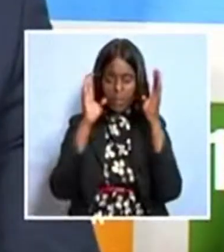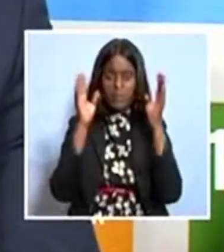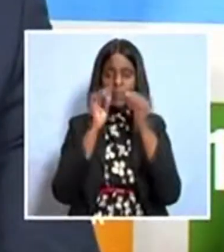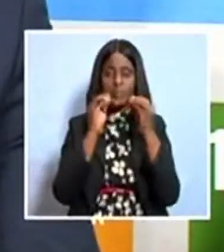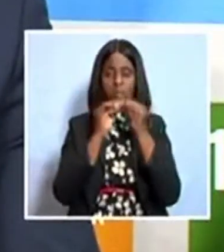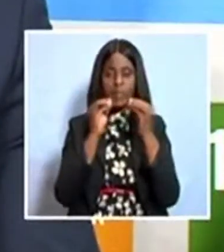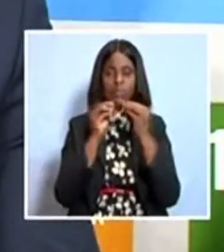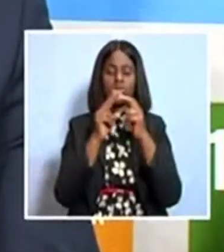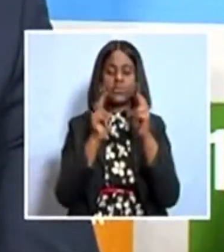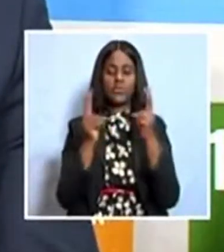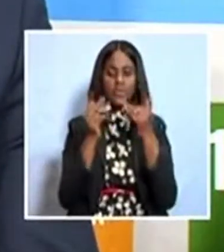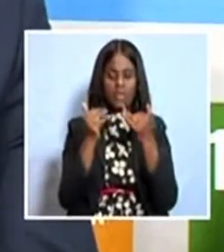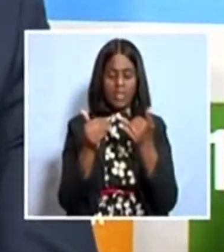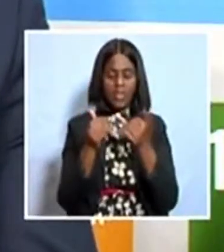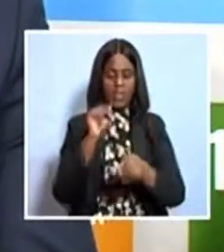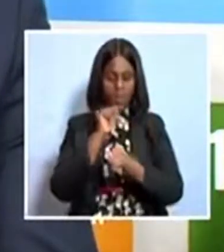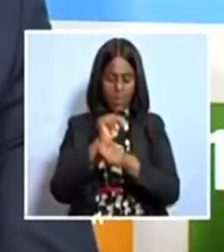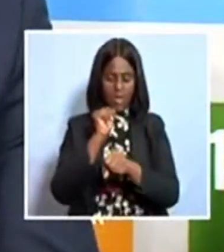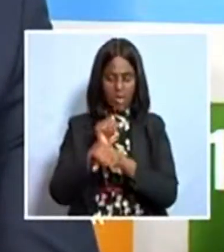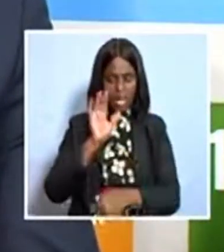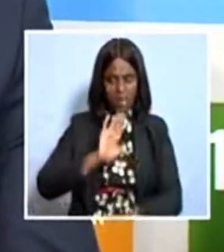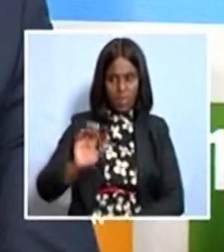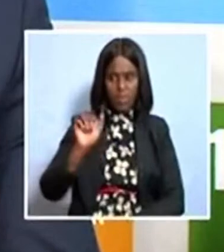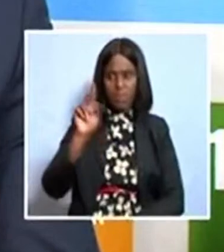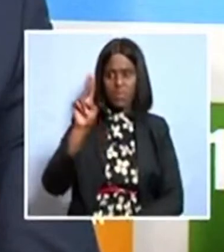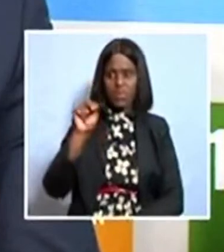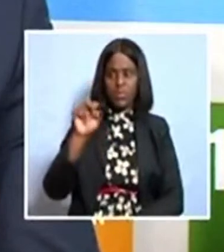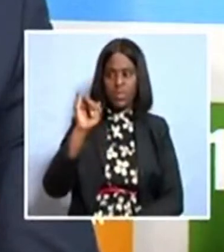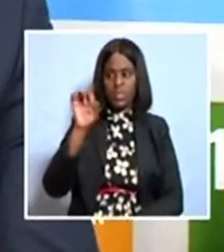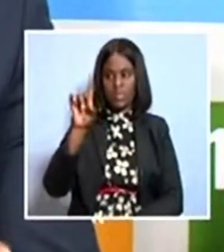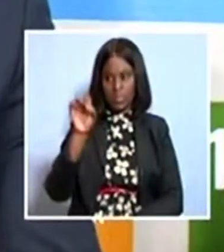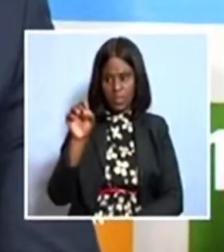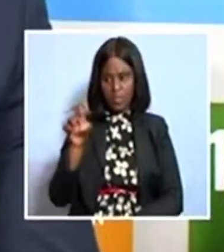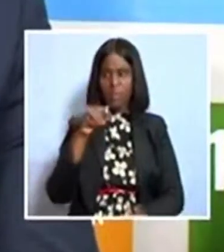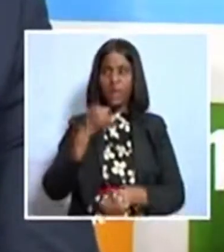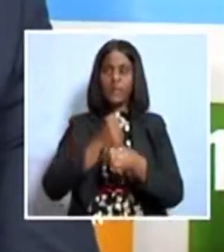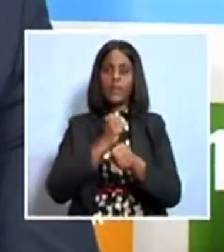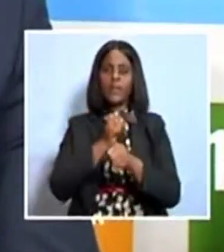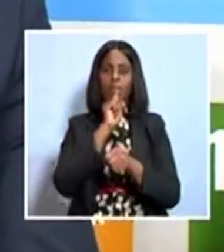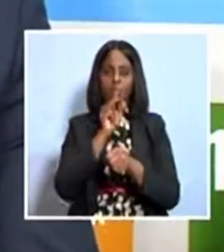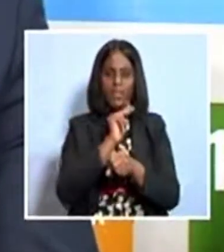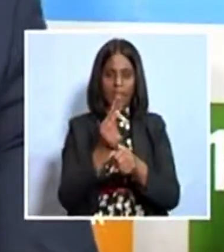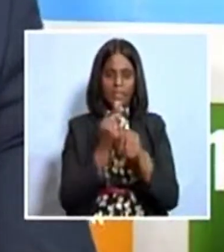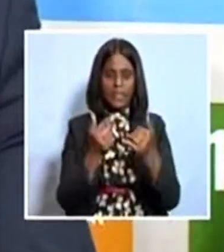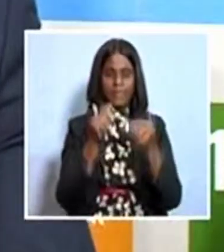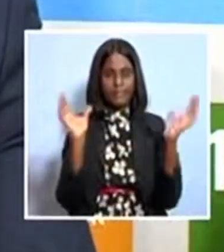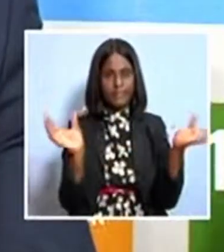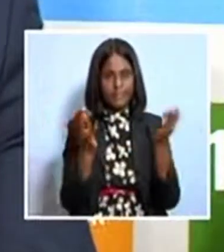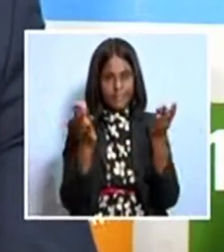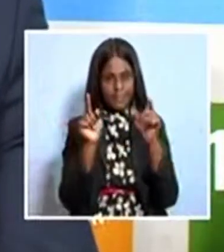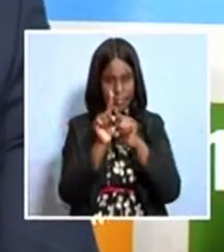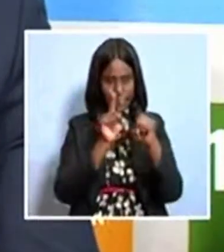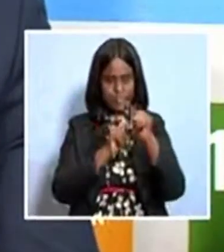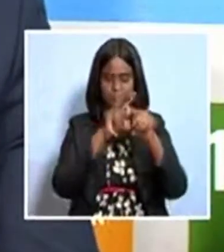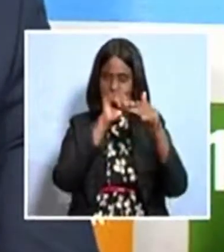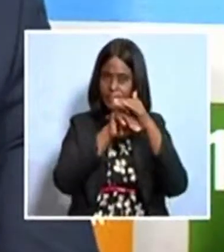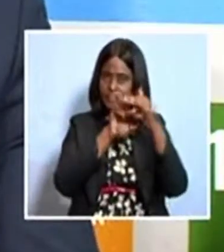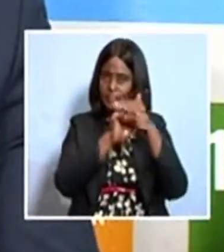So, the mandate of UNIDO is to ensure that we promote and accelerate